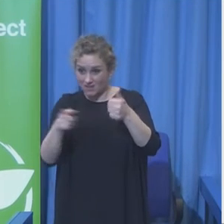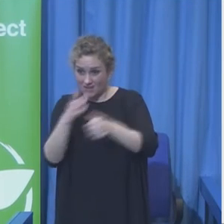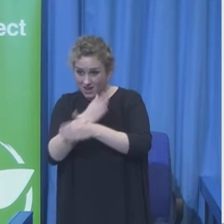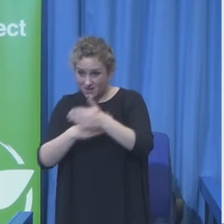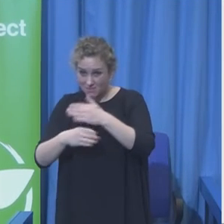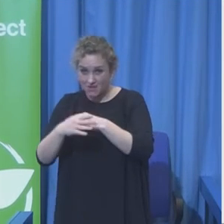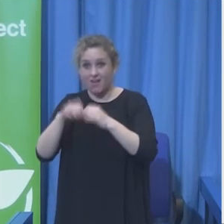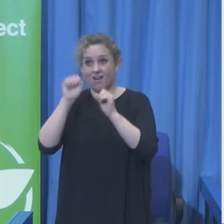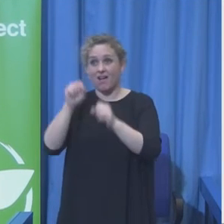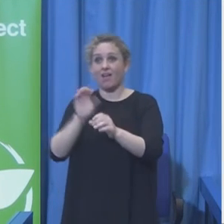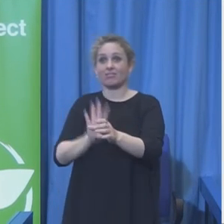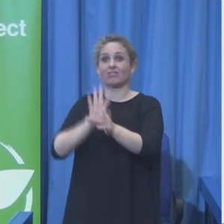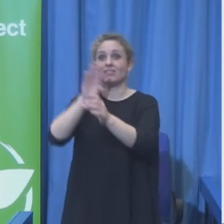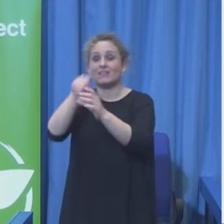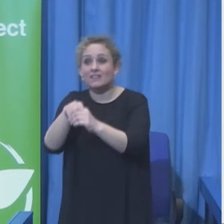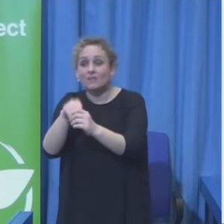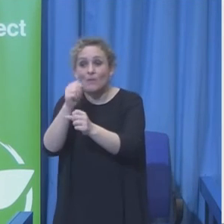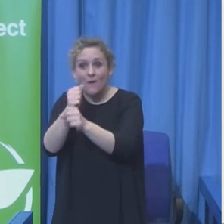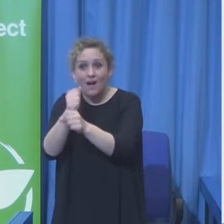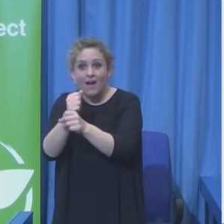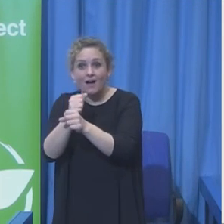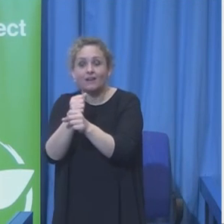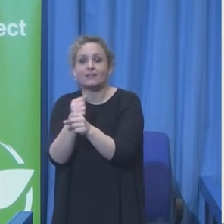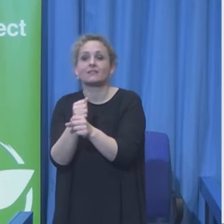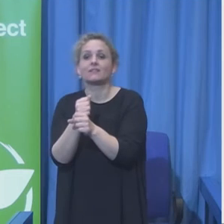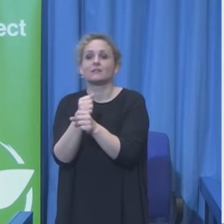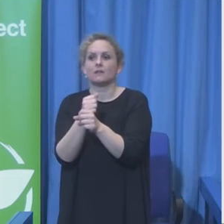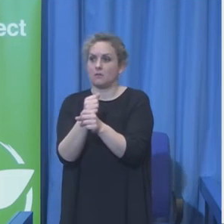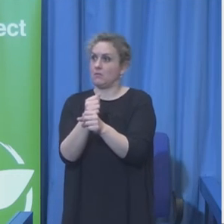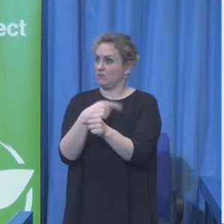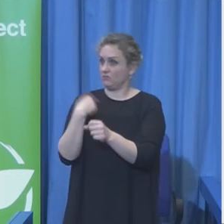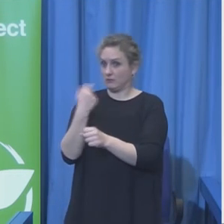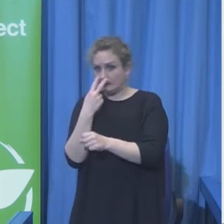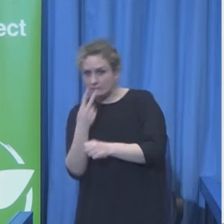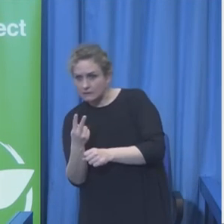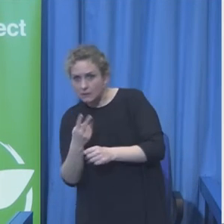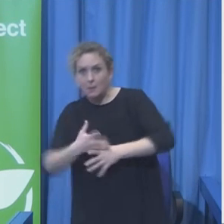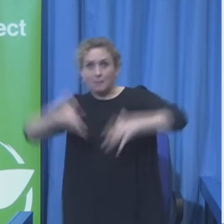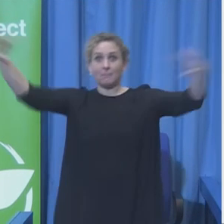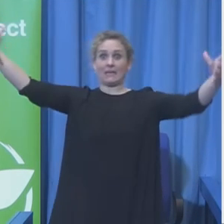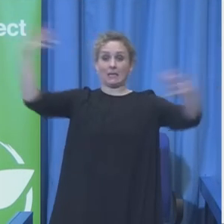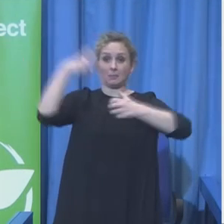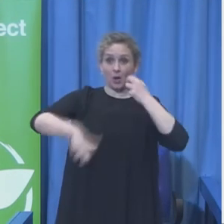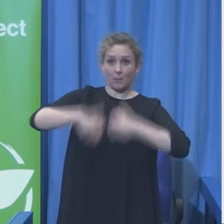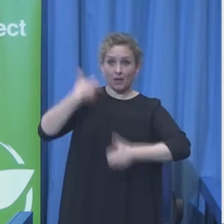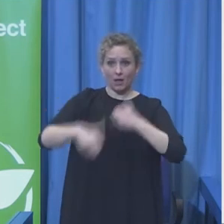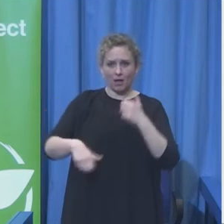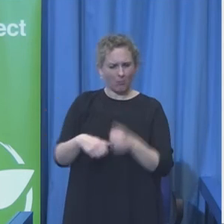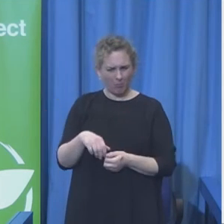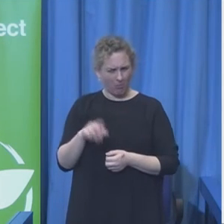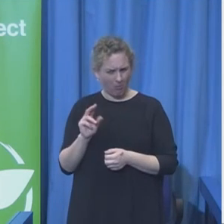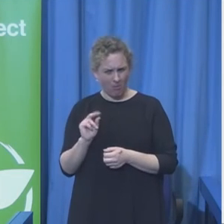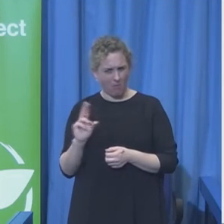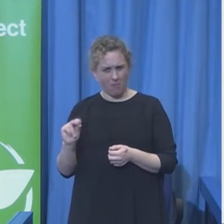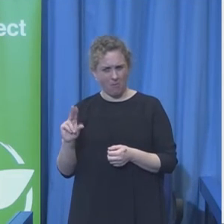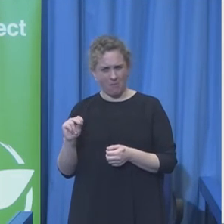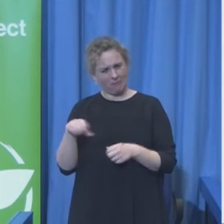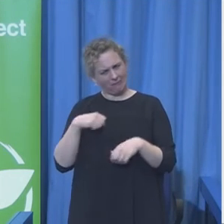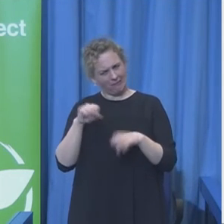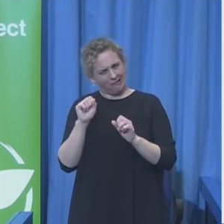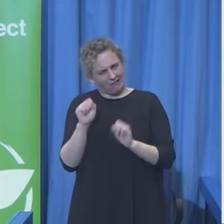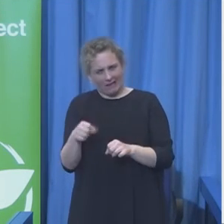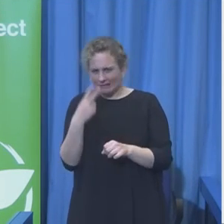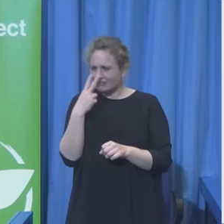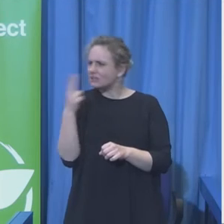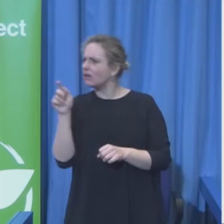a huge hurdle to make some of those accommodations that need to be made. It's just a matter of them seeing that modeled from other businesses.